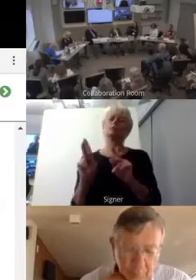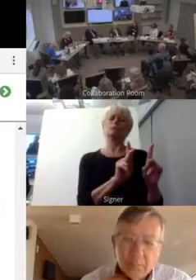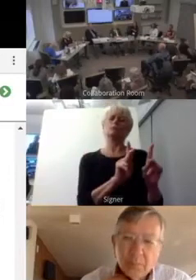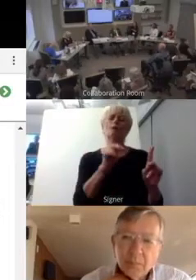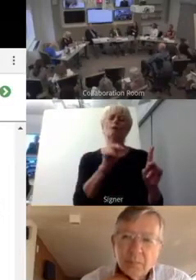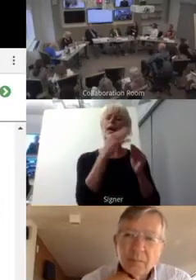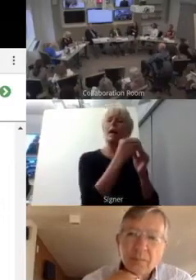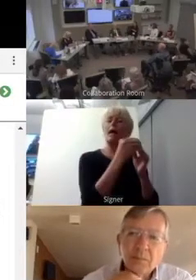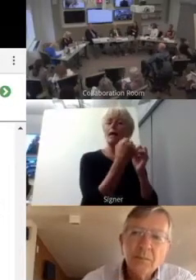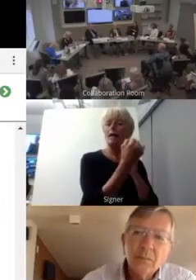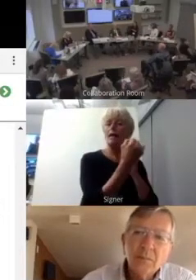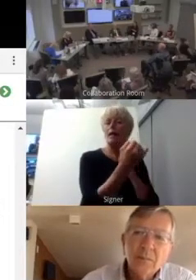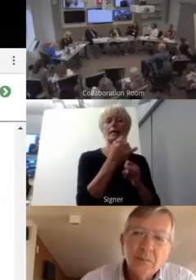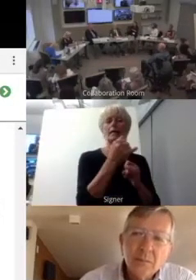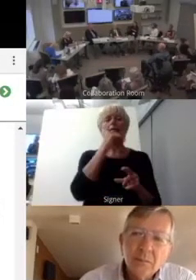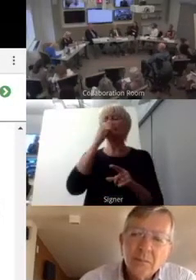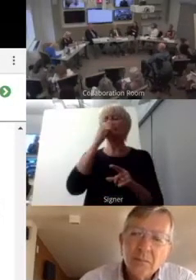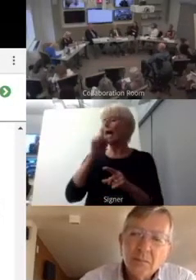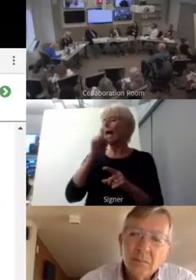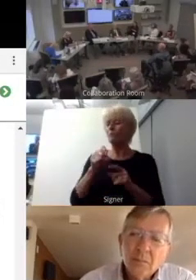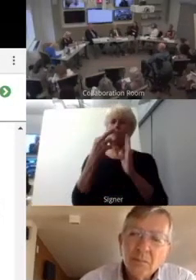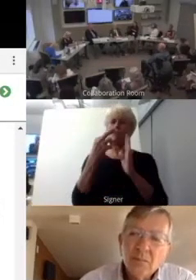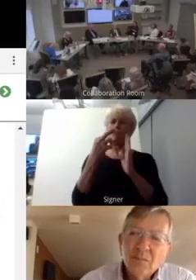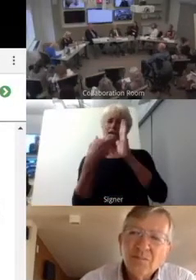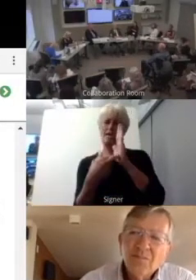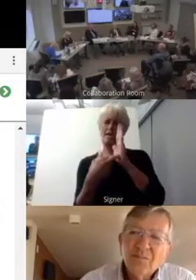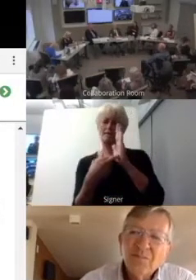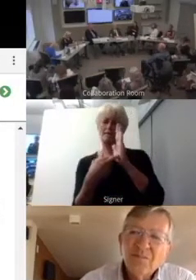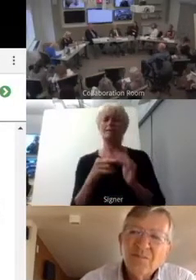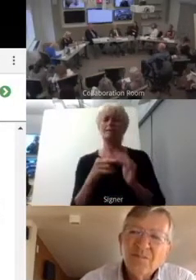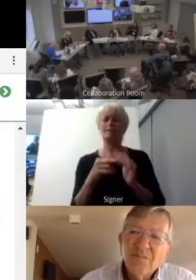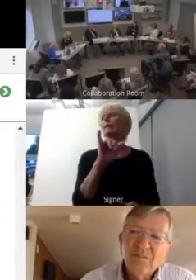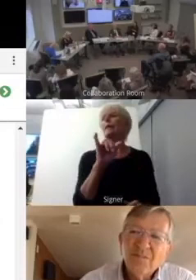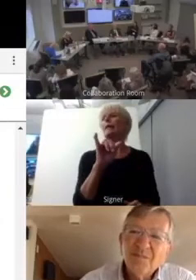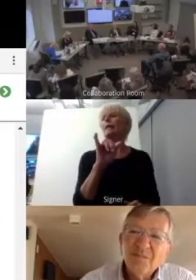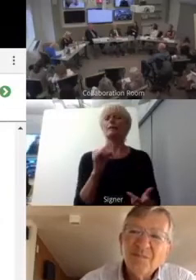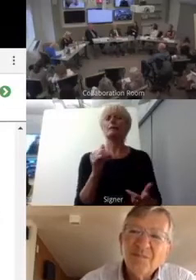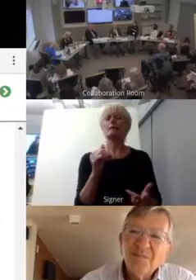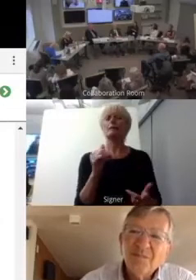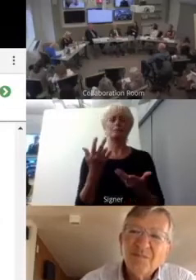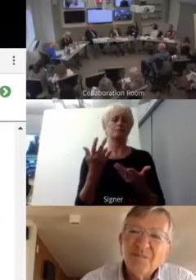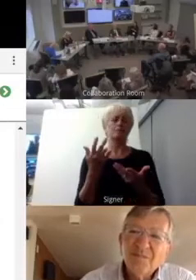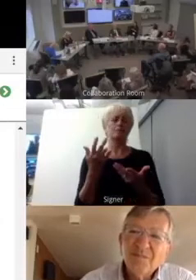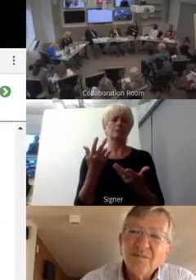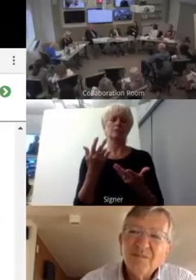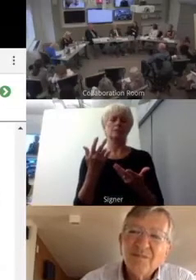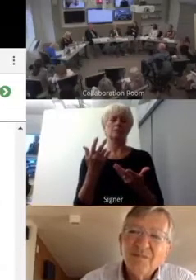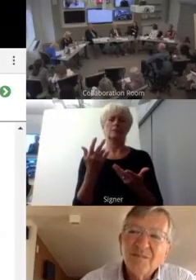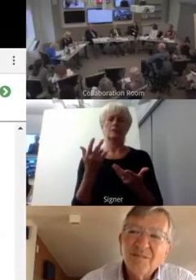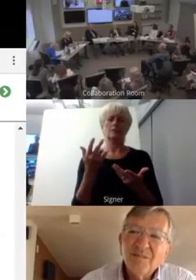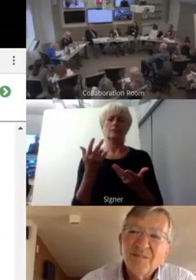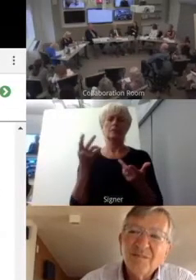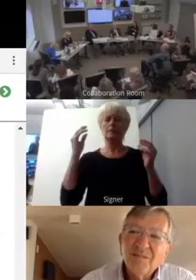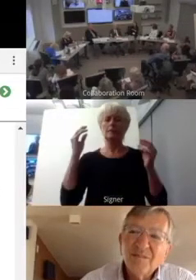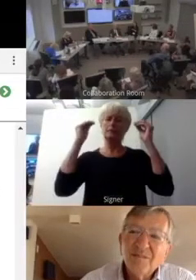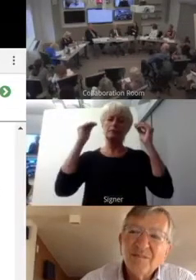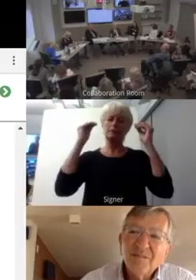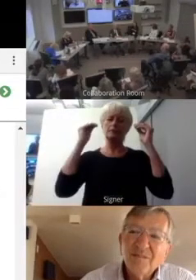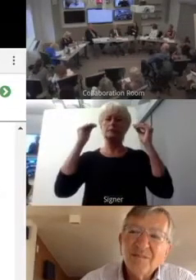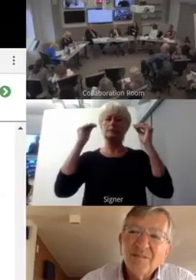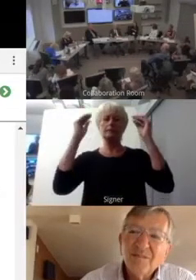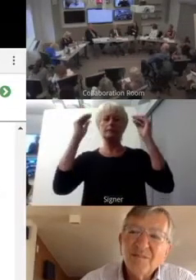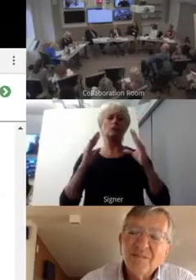For instance, if you have a provision that says that a teacher or a guide in a professional training course has